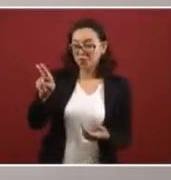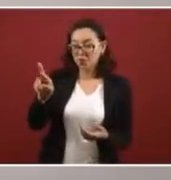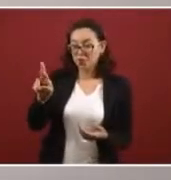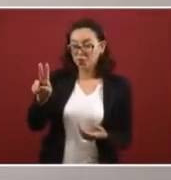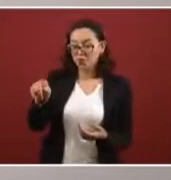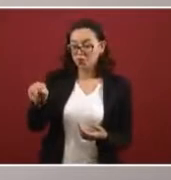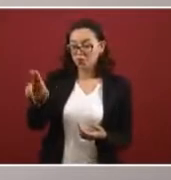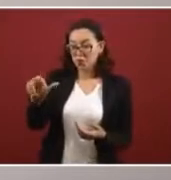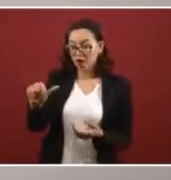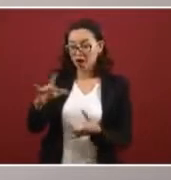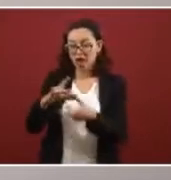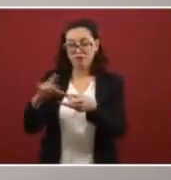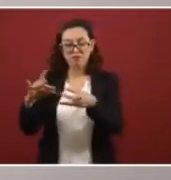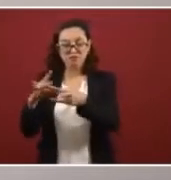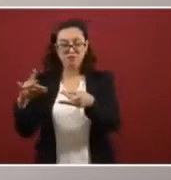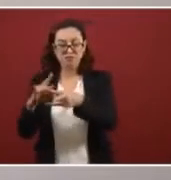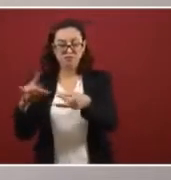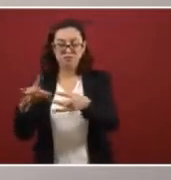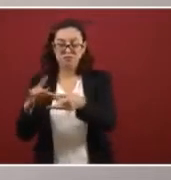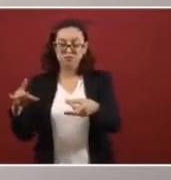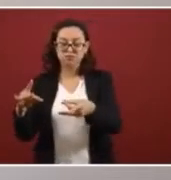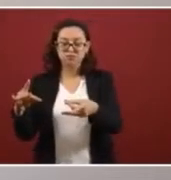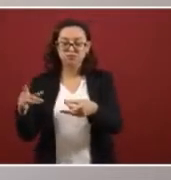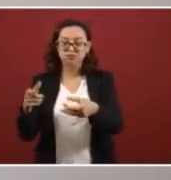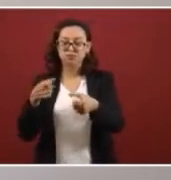for the cause, for the company.